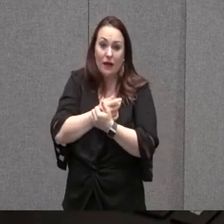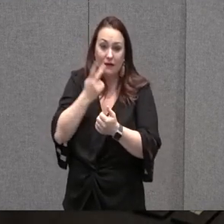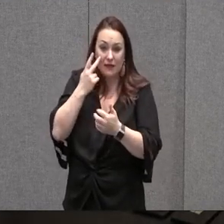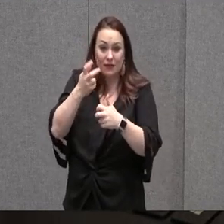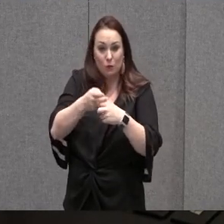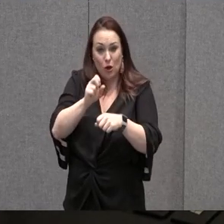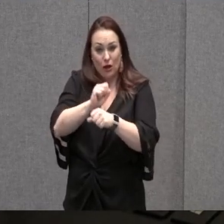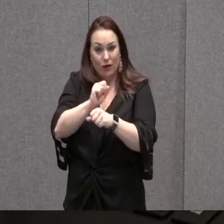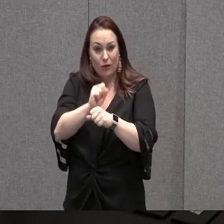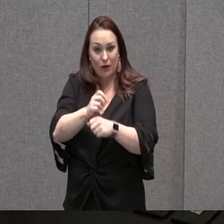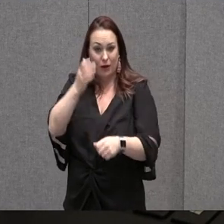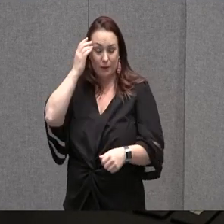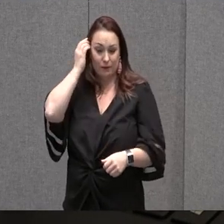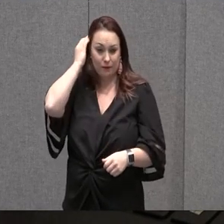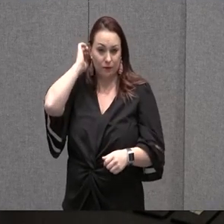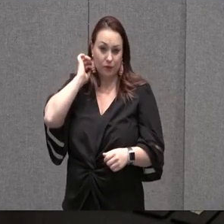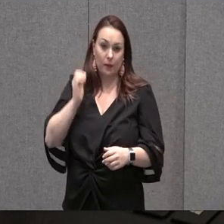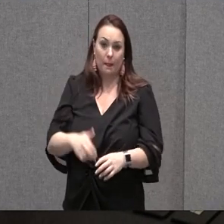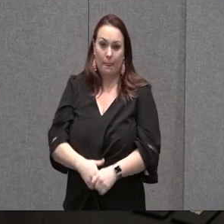work.